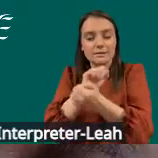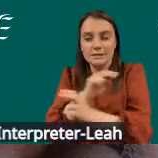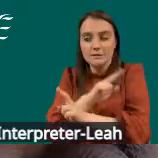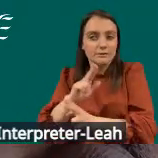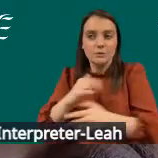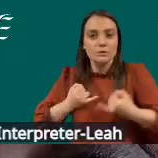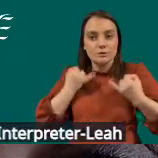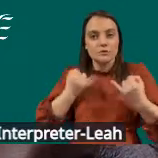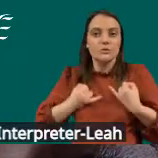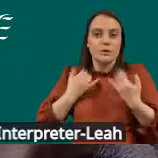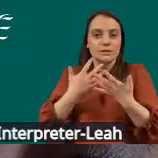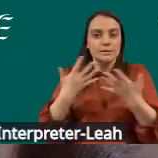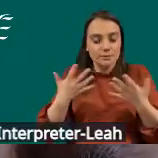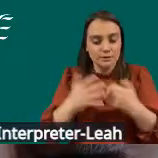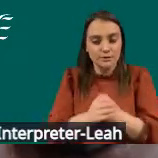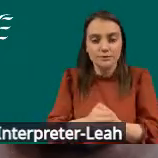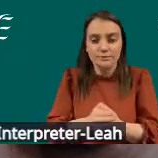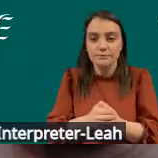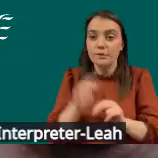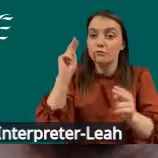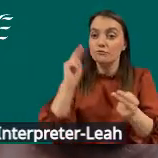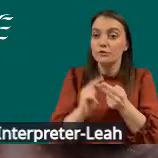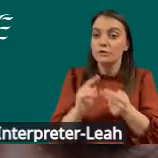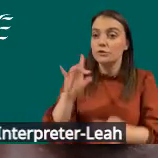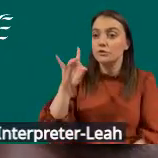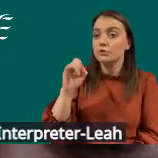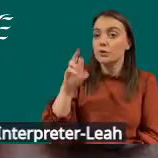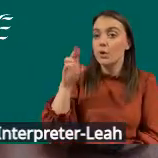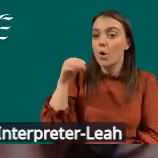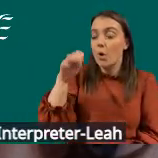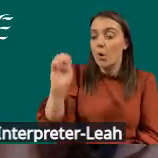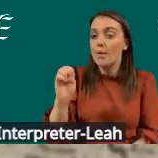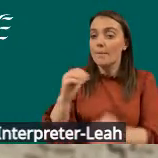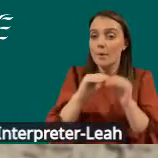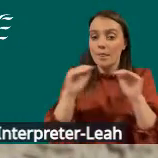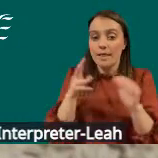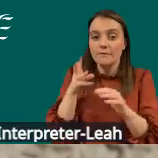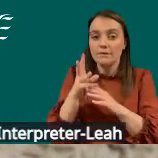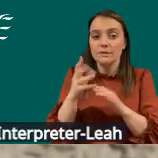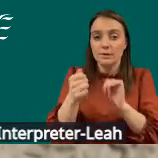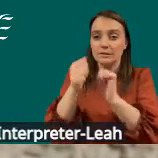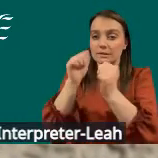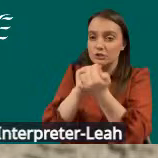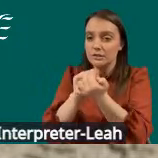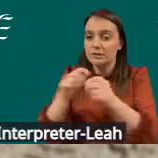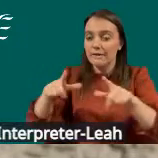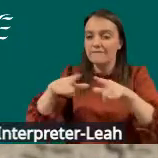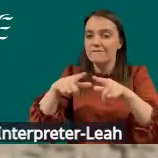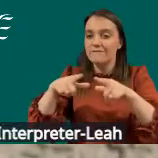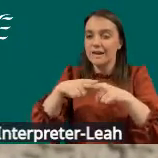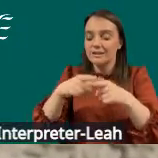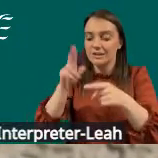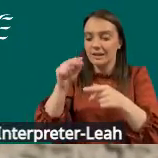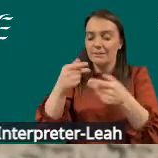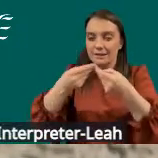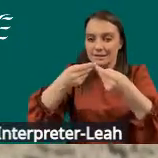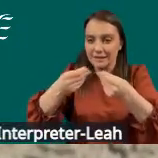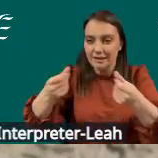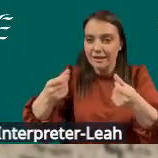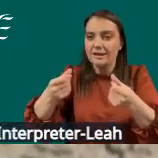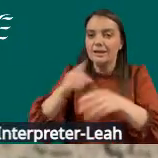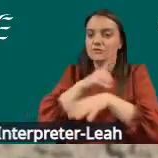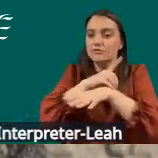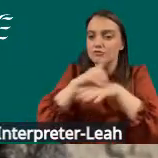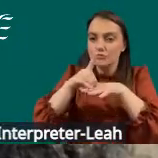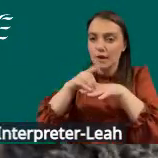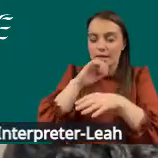much. Reducing hormone levels during this time may cause vaginal tissues to become thinner or drier, which may make